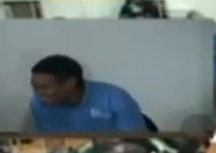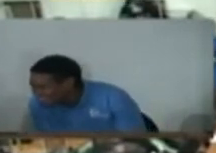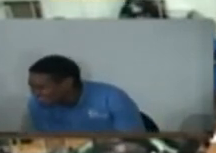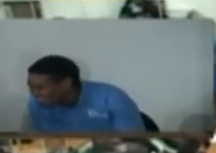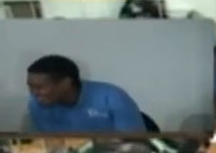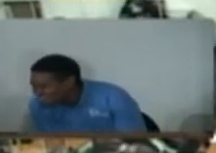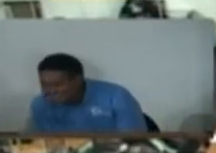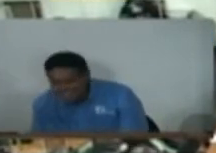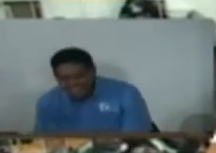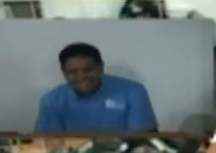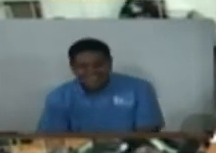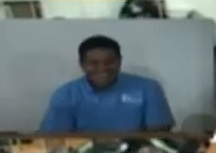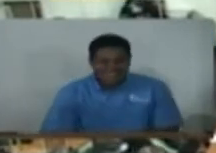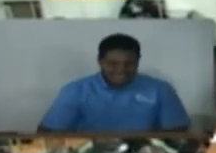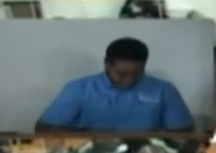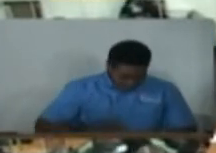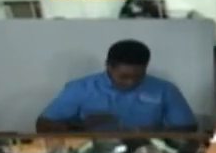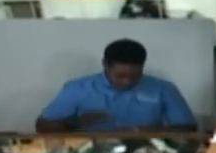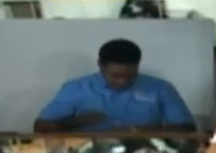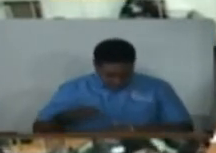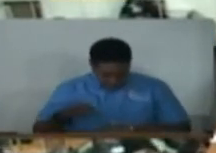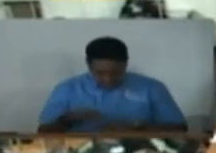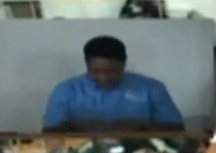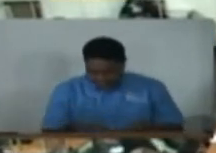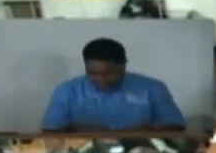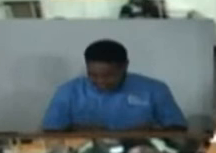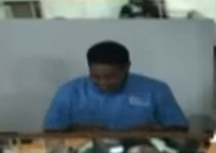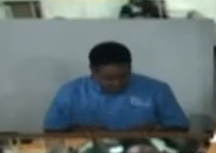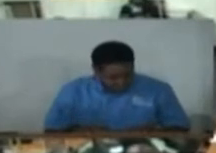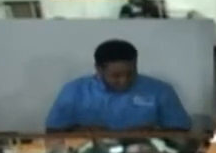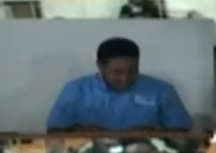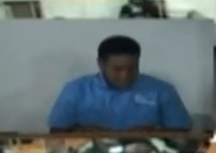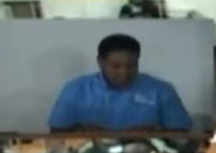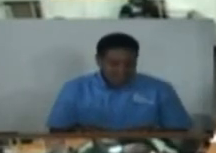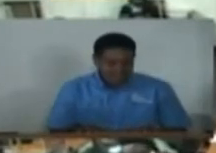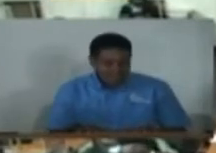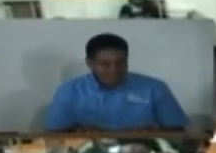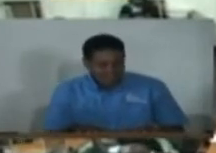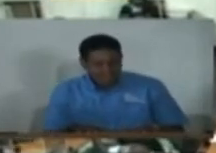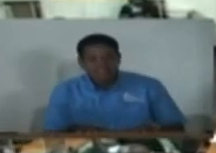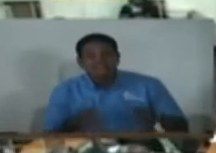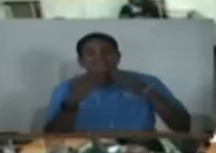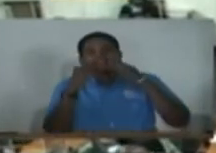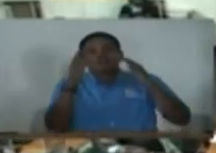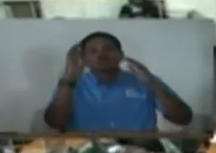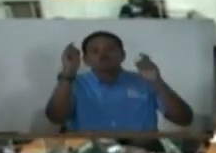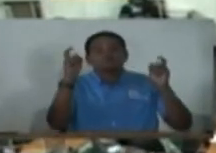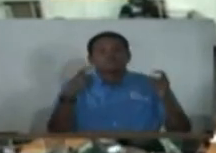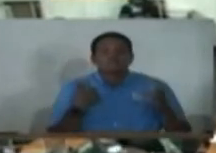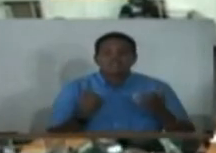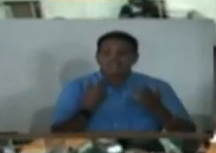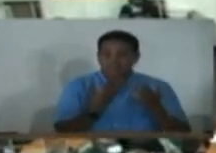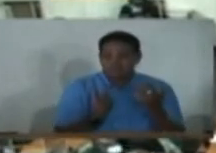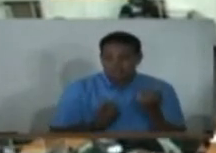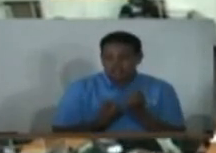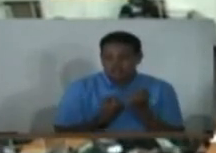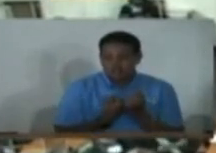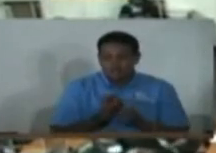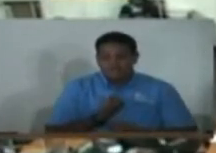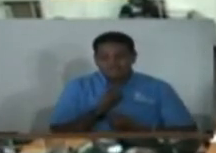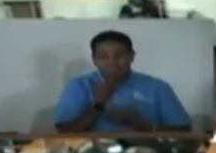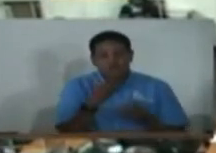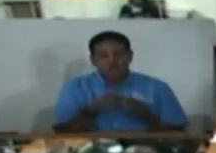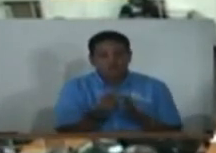You may go ahead, Minister. Thank you, Madam Speaker. Just to lend my voice and support to this